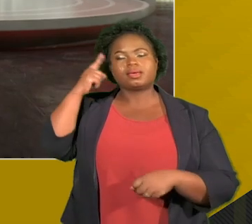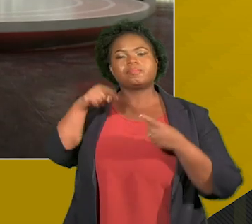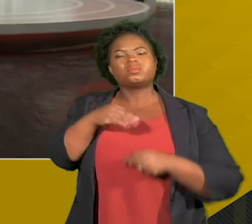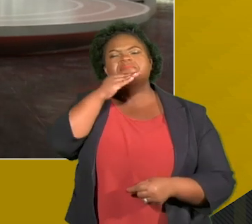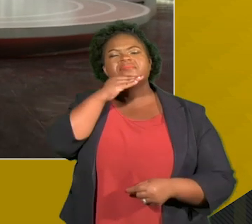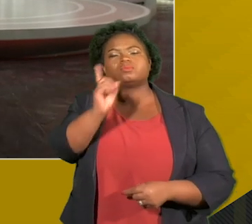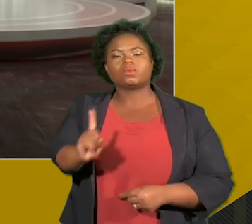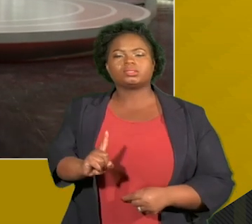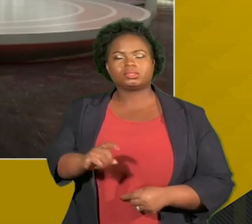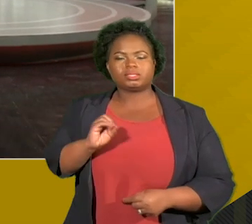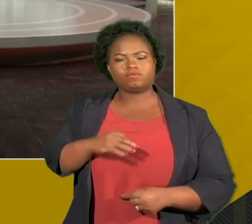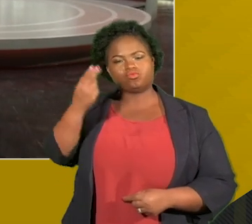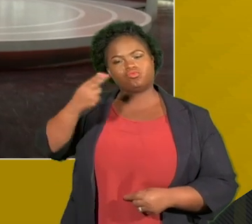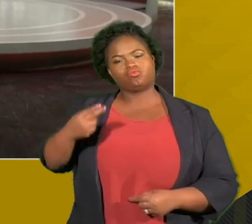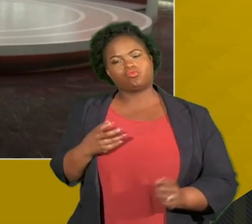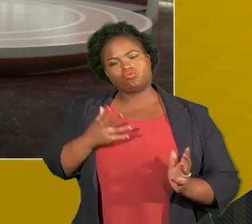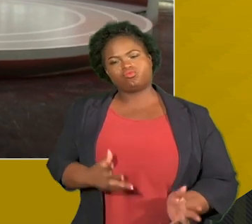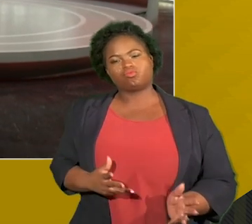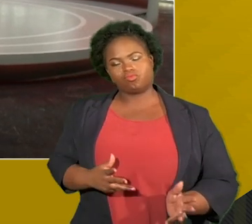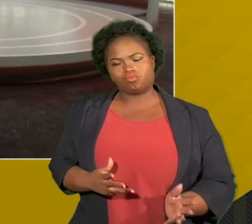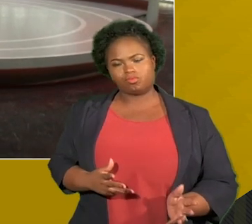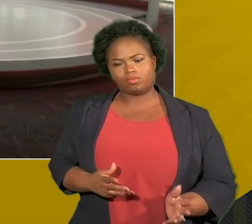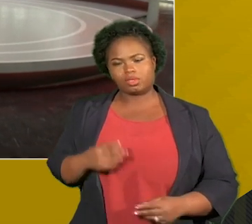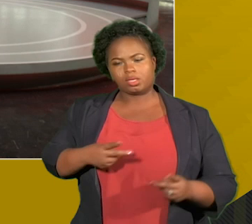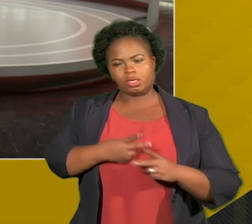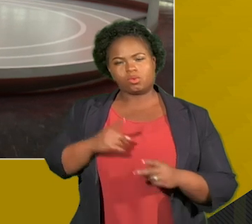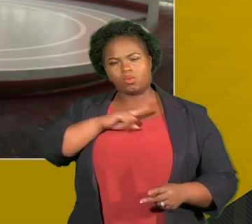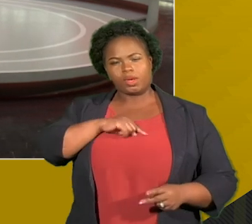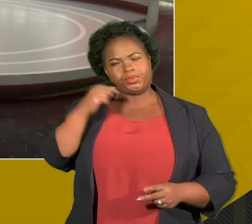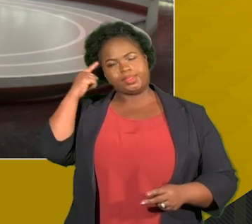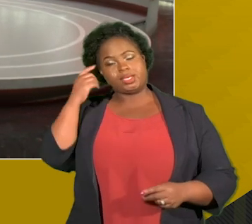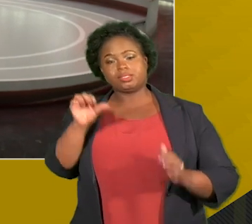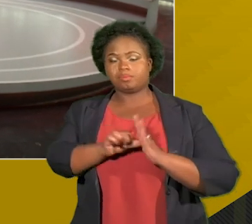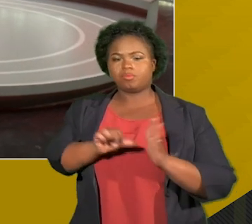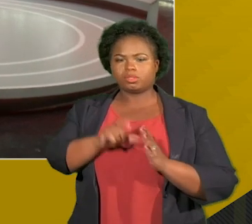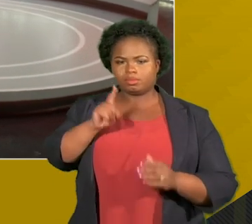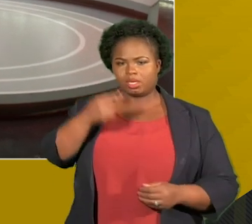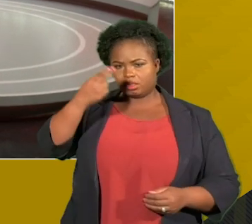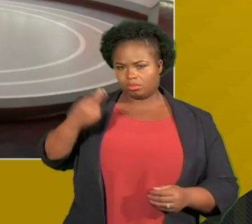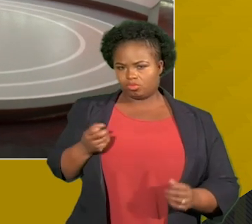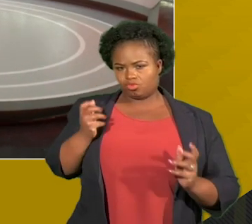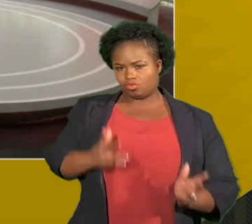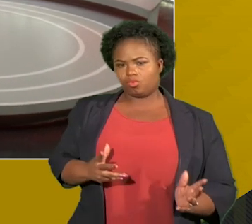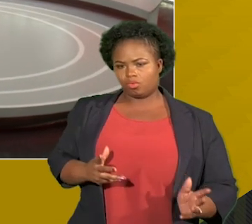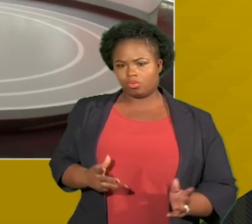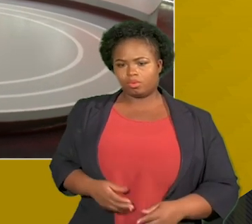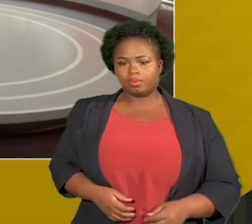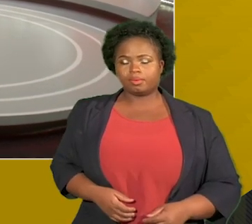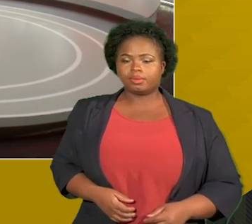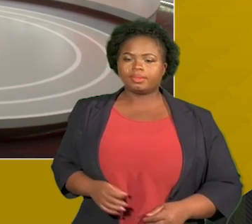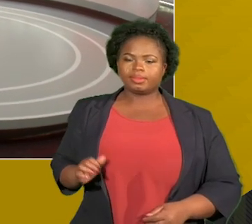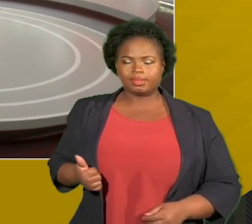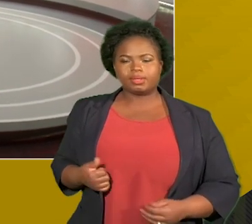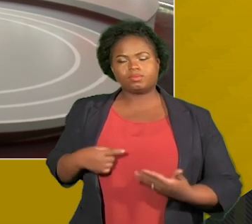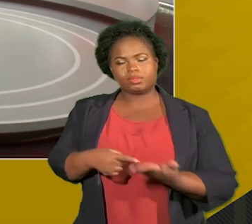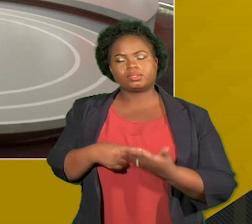yeah, the man's relationship with the medium and why he thinks it's necessary to put such a grotesque image out there, and let's